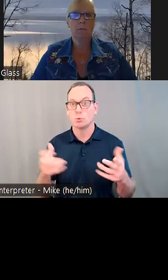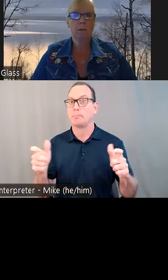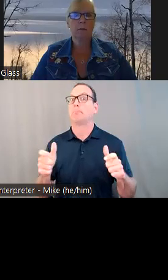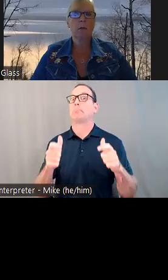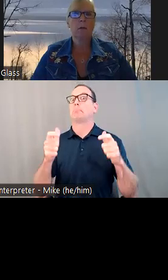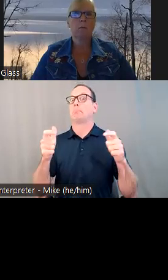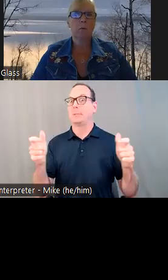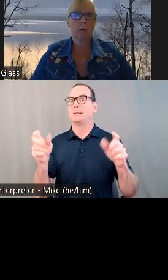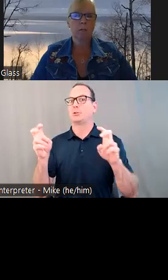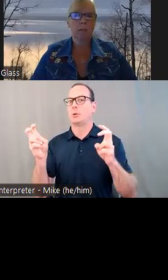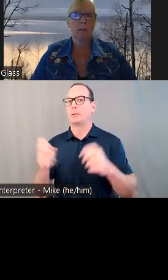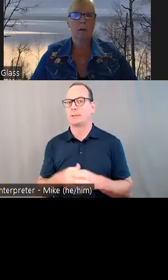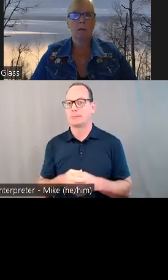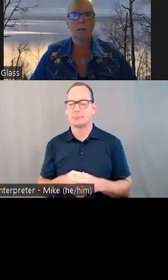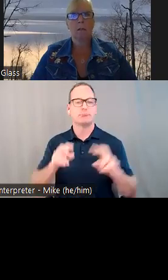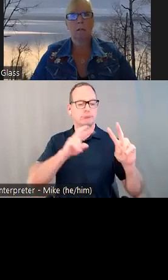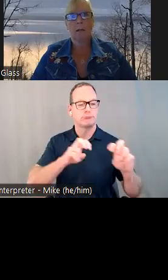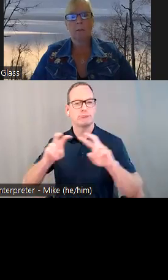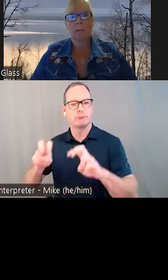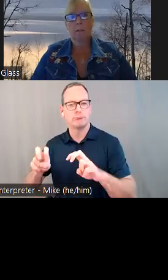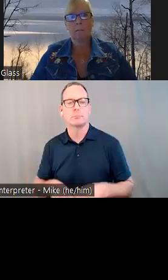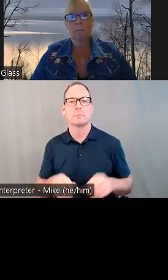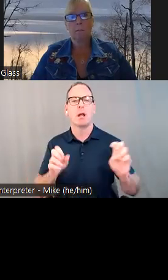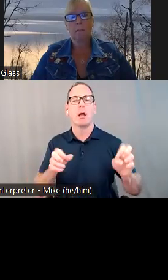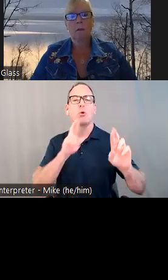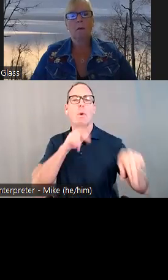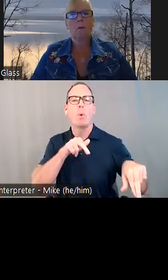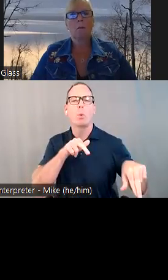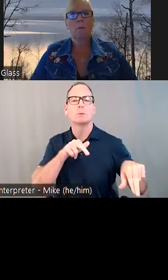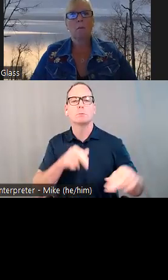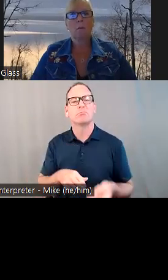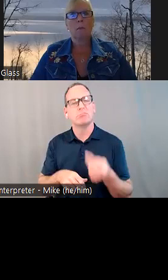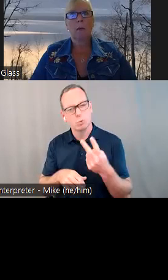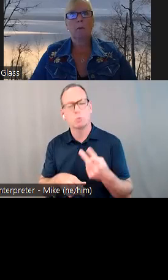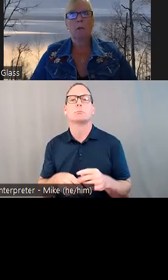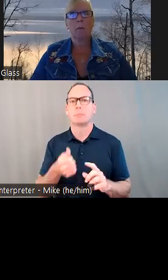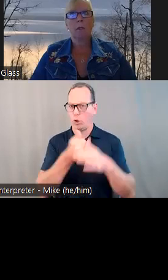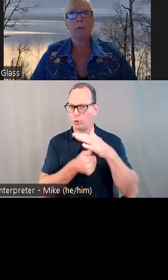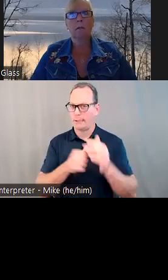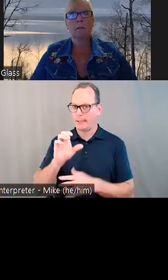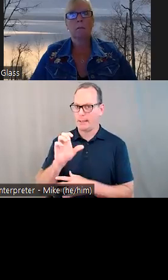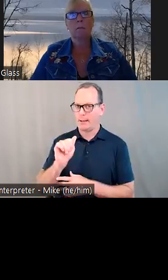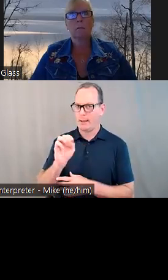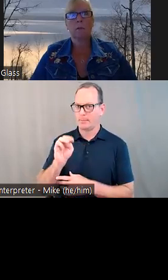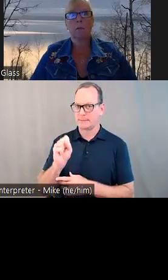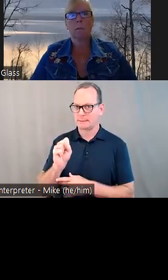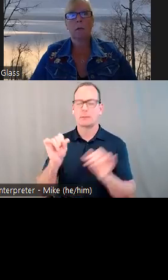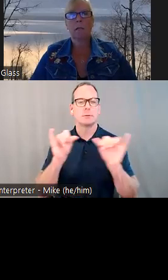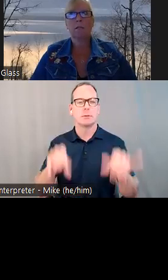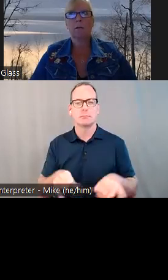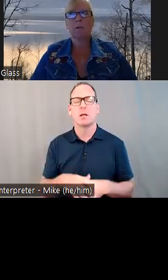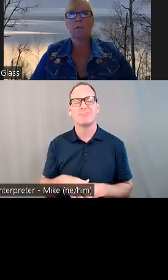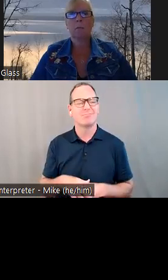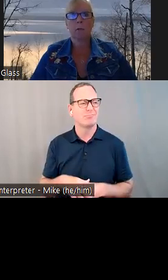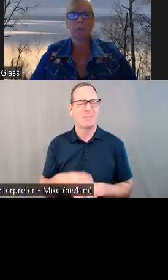couple of other reports in our CaMS system. You might recall we did one or two webinars